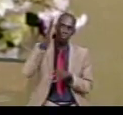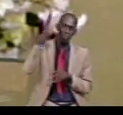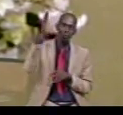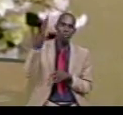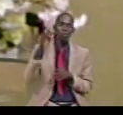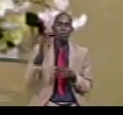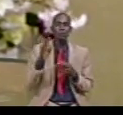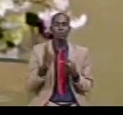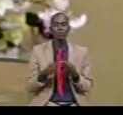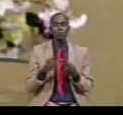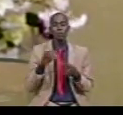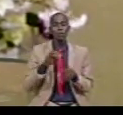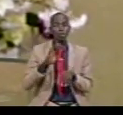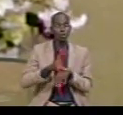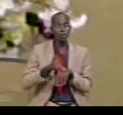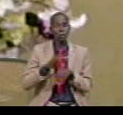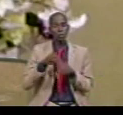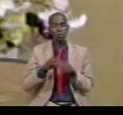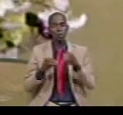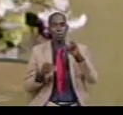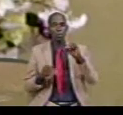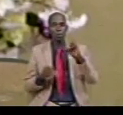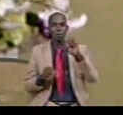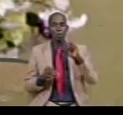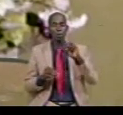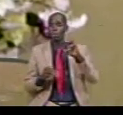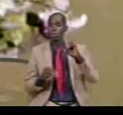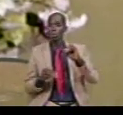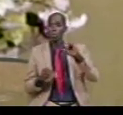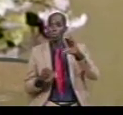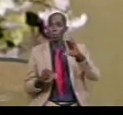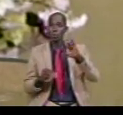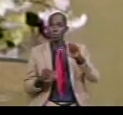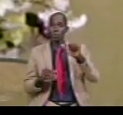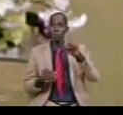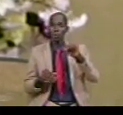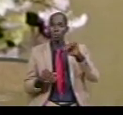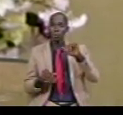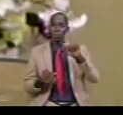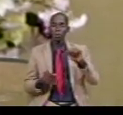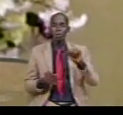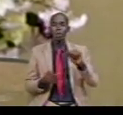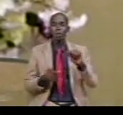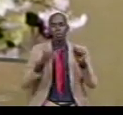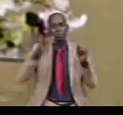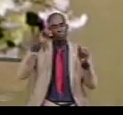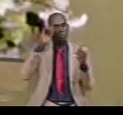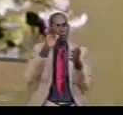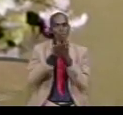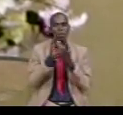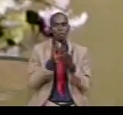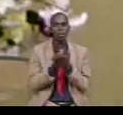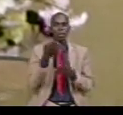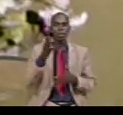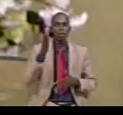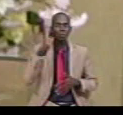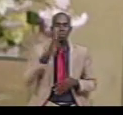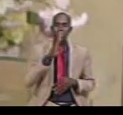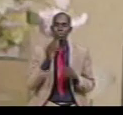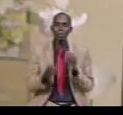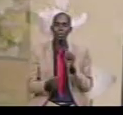Oceania trusts that God, that there will be greater years of fruitfulness,